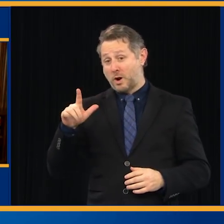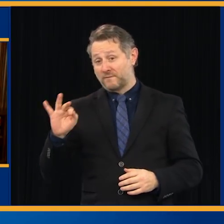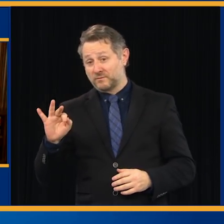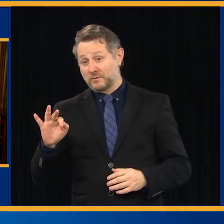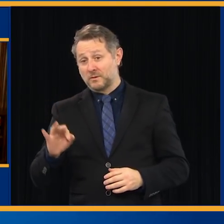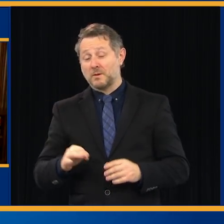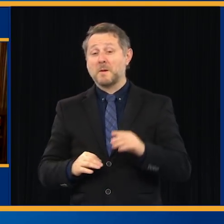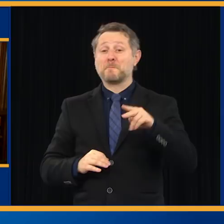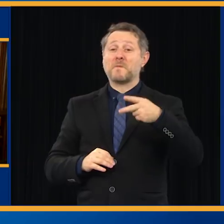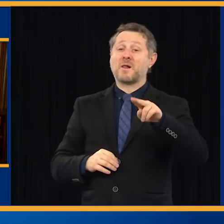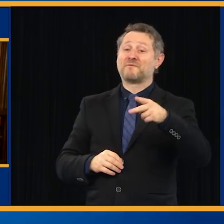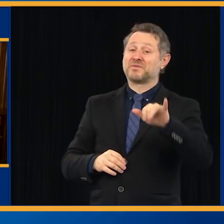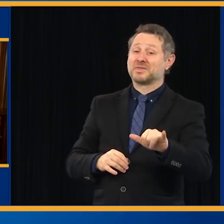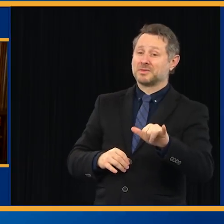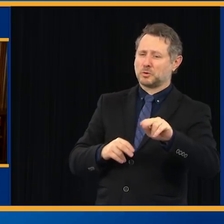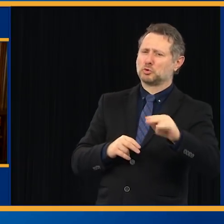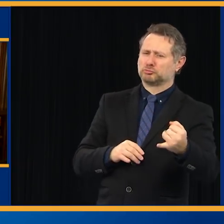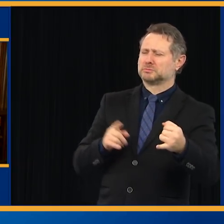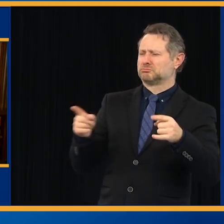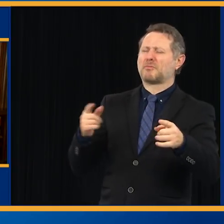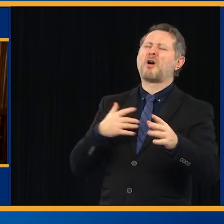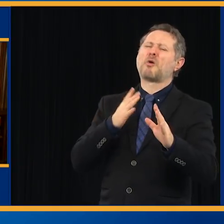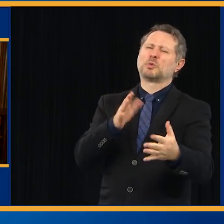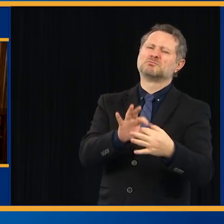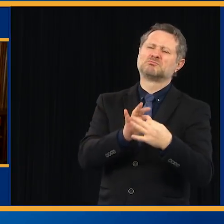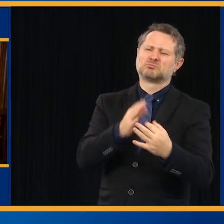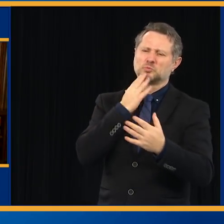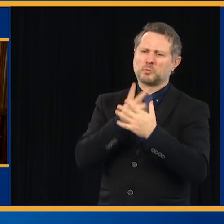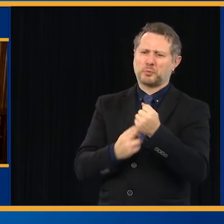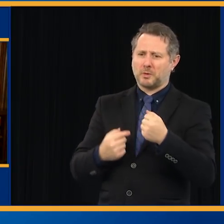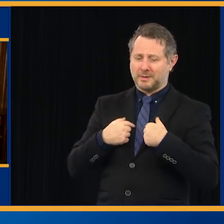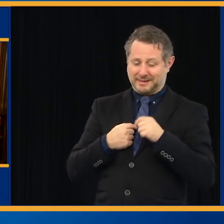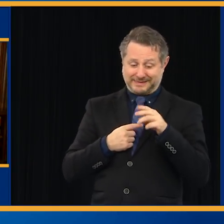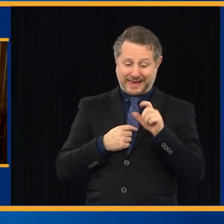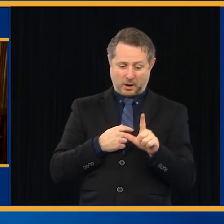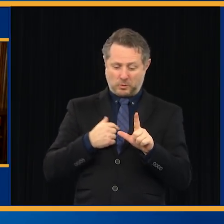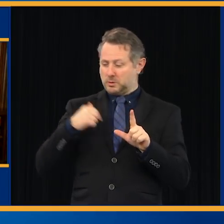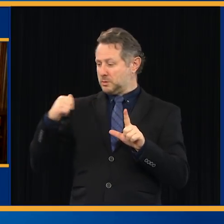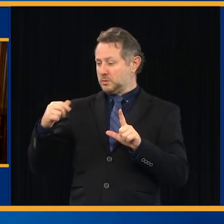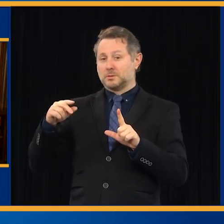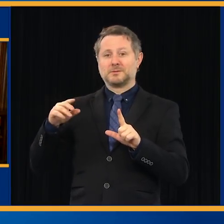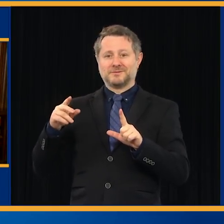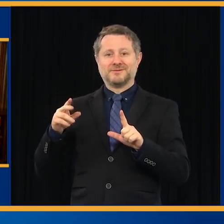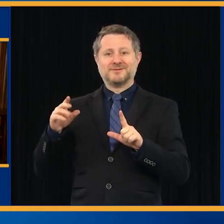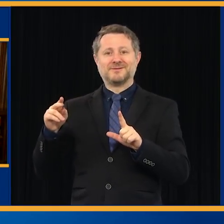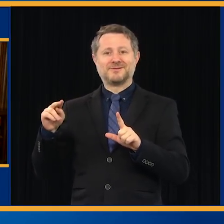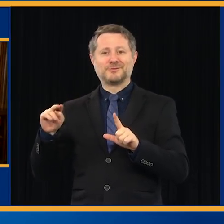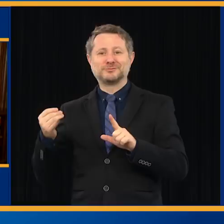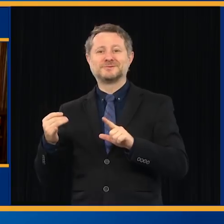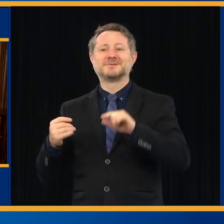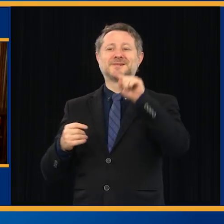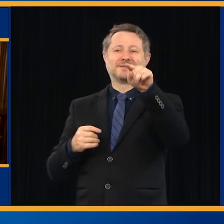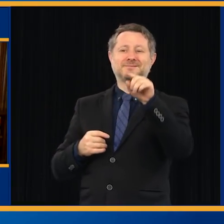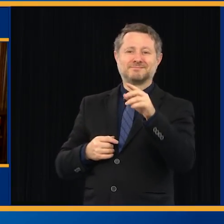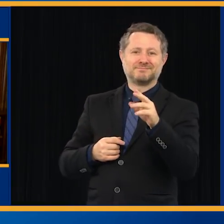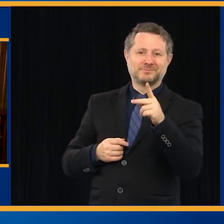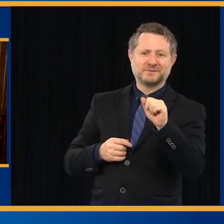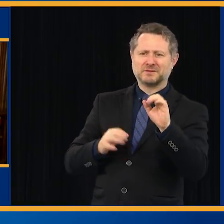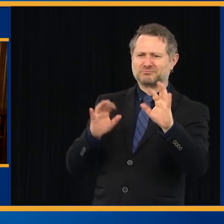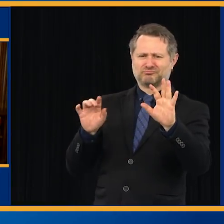the state of Delaware, really important. Our coordination and collaboration. But this particular initiative with respect